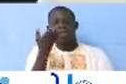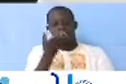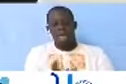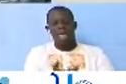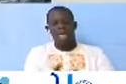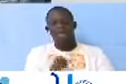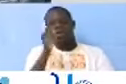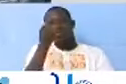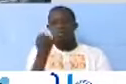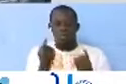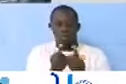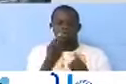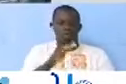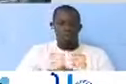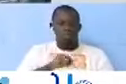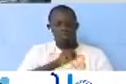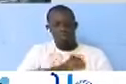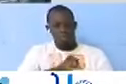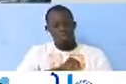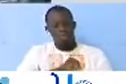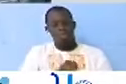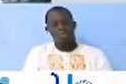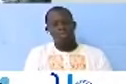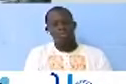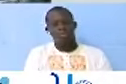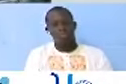it brought hardship on my side.